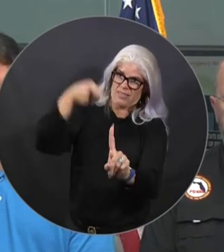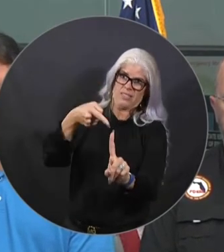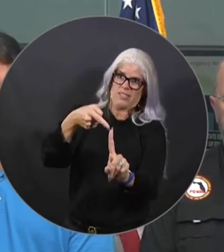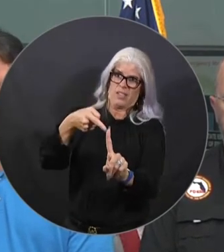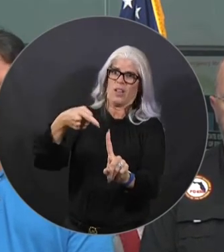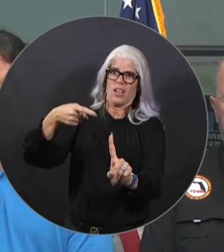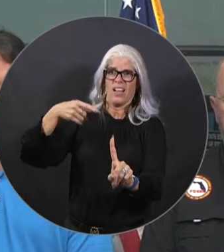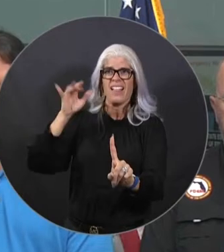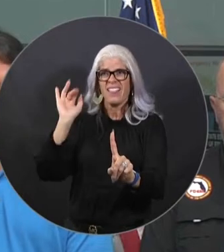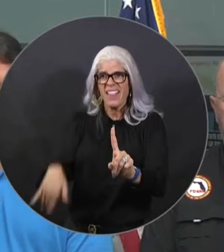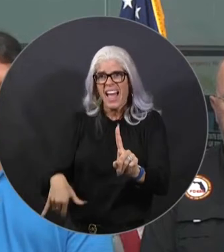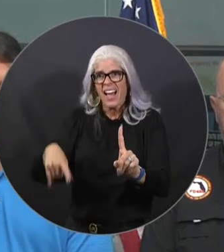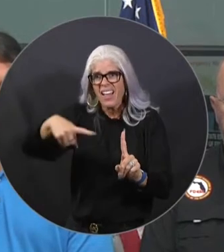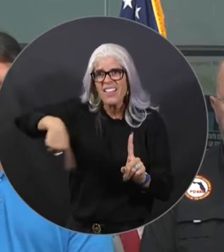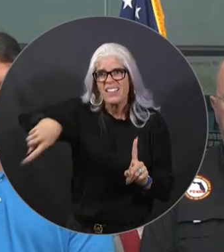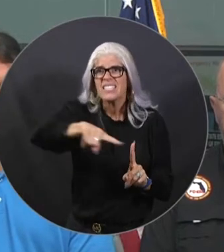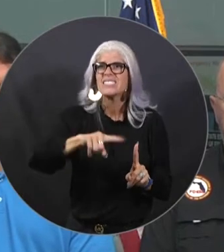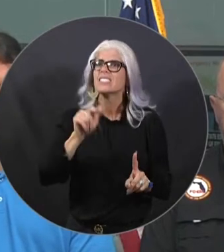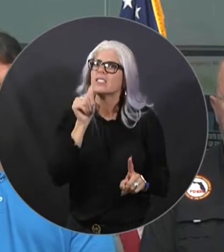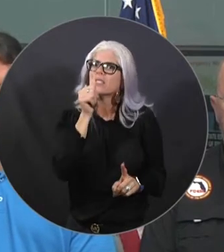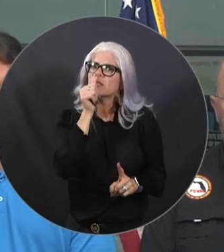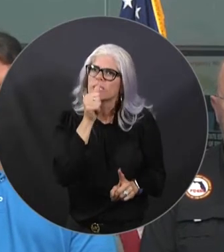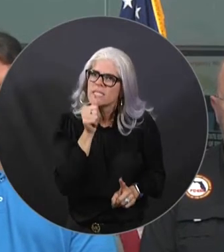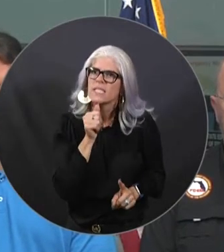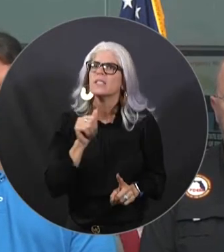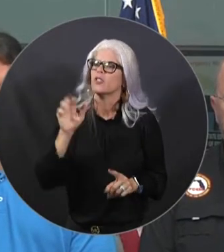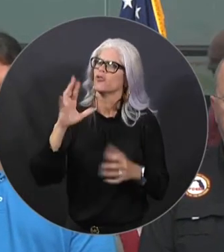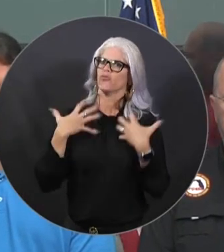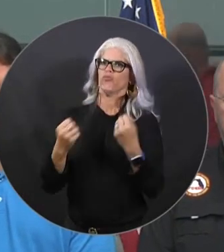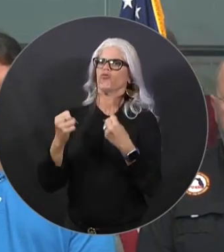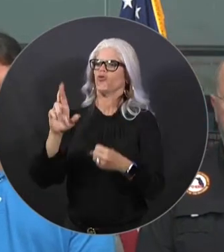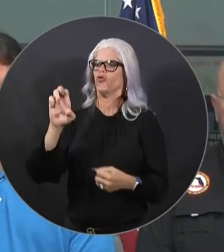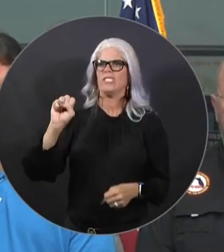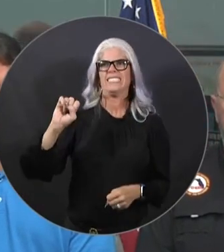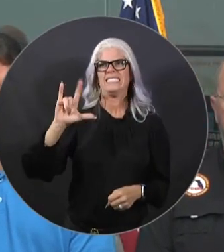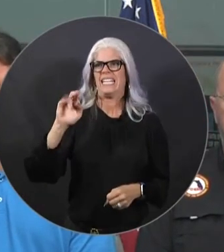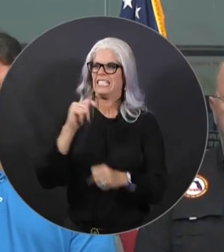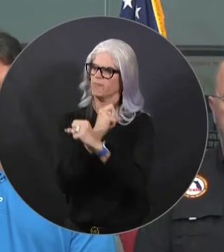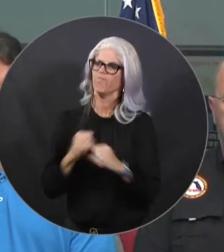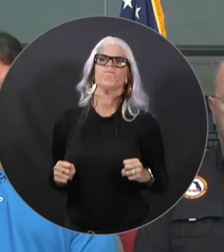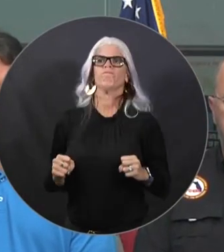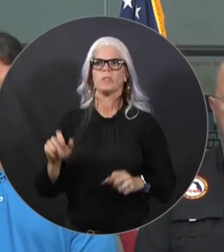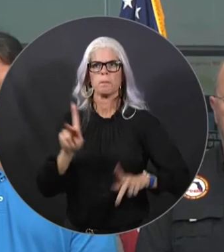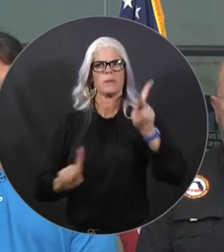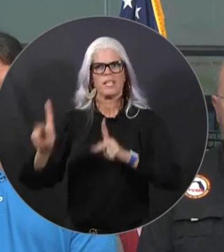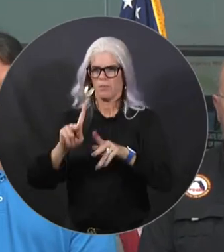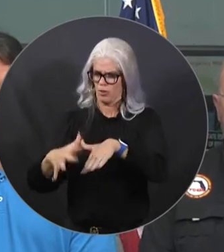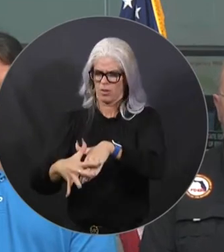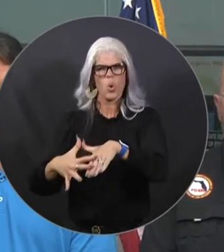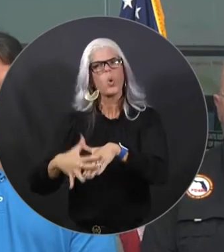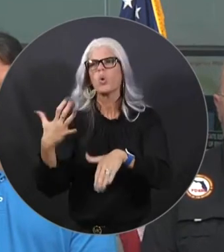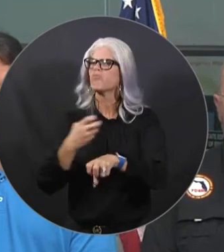folks. These are really, really good folks down there, and they will bounce back, but we just need to make